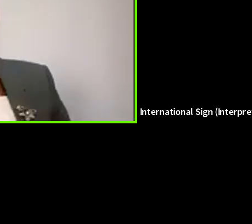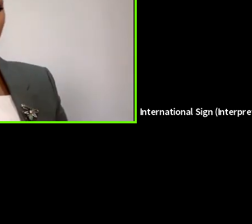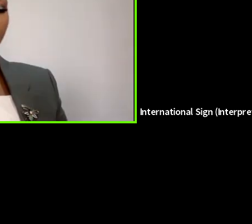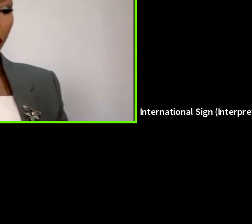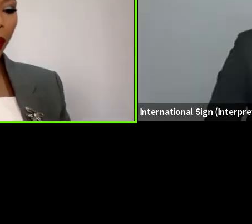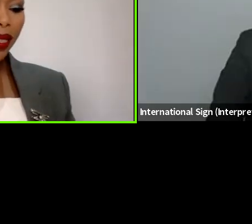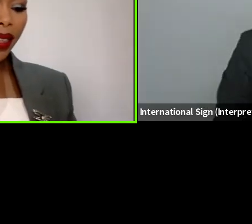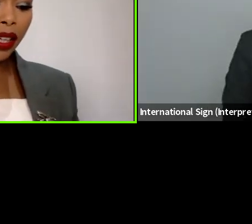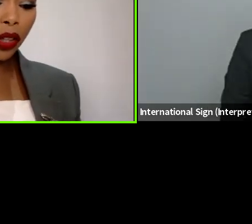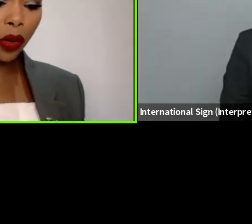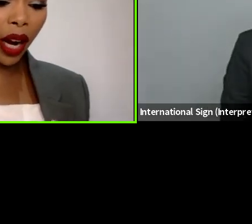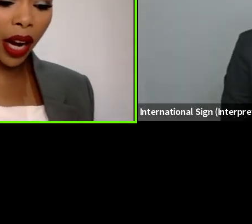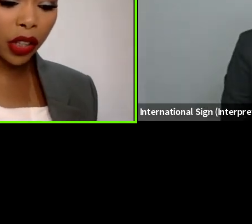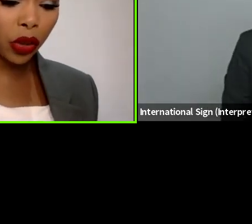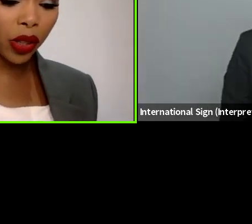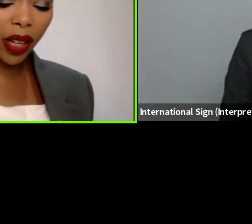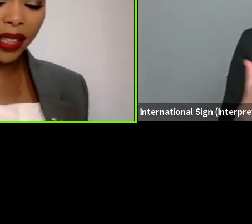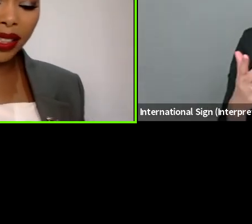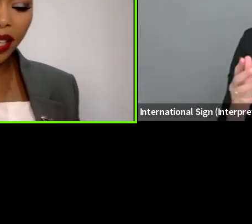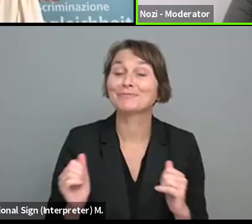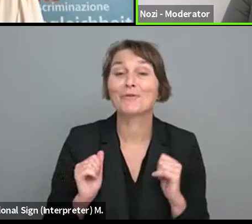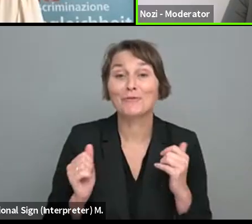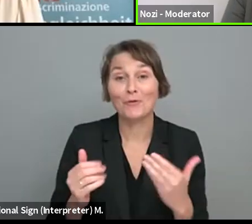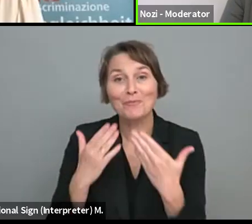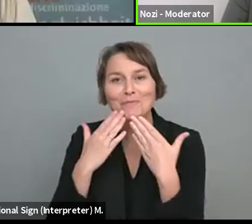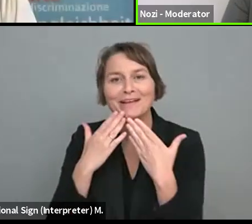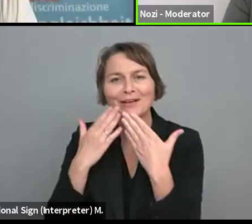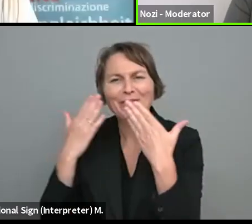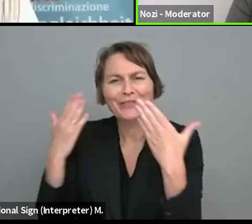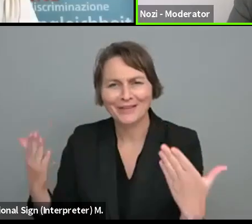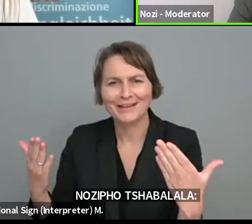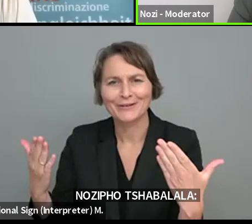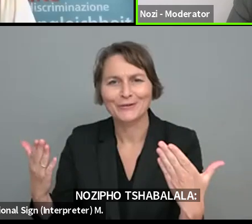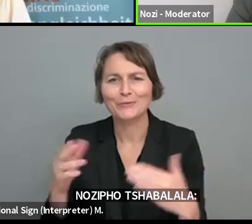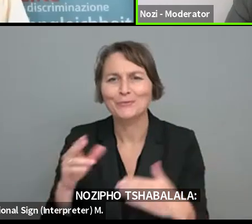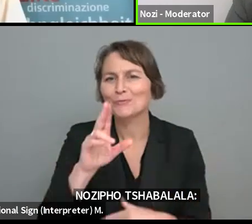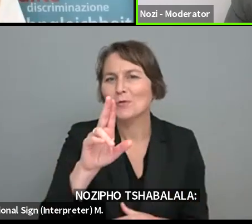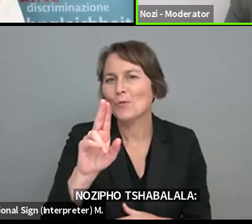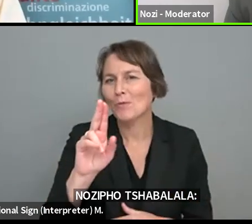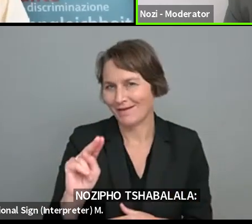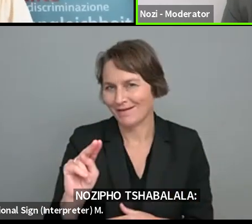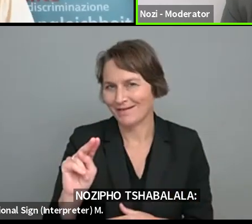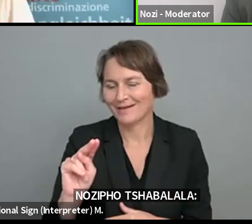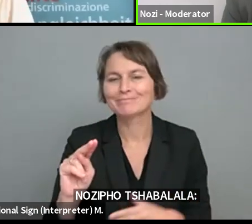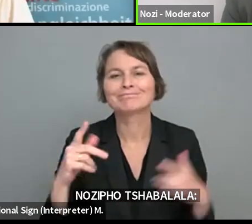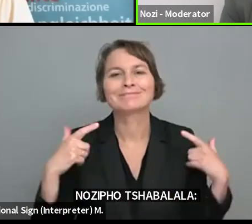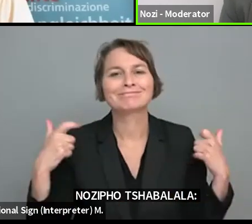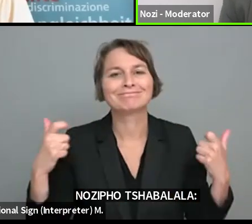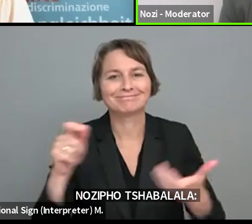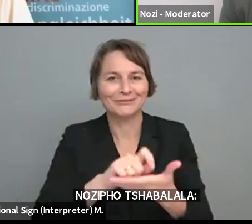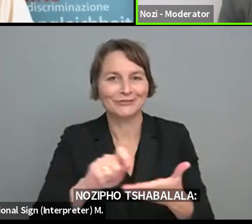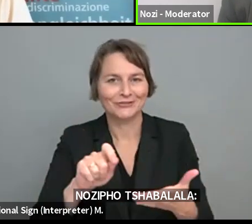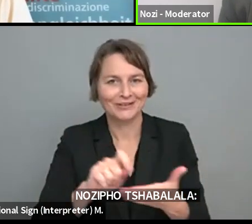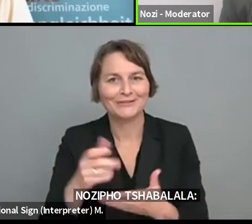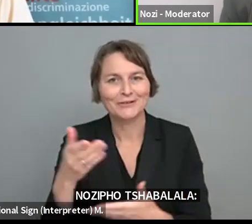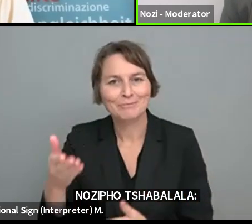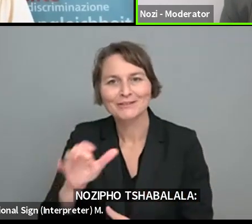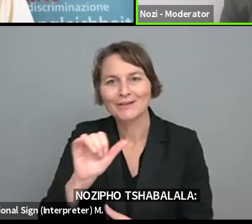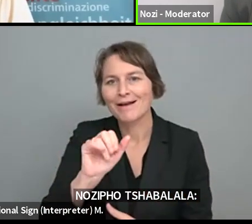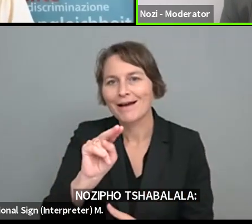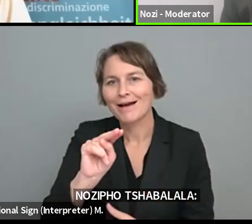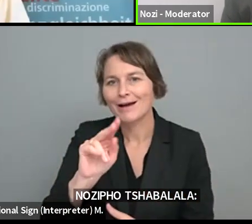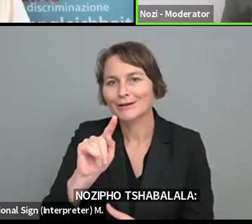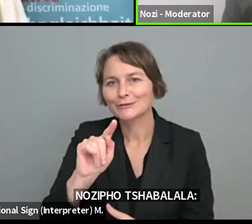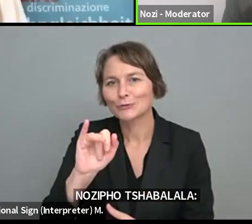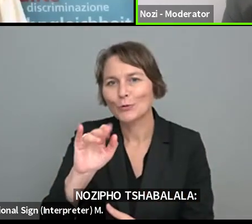And of course, that's a big thank you to the United Nations Secretary General, Mr. Antonio Guterres. Ladies and gentlemen, that